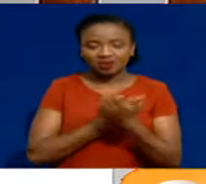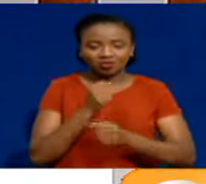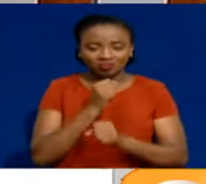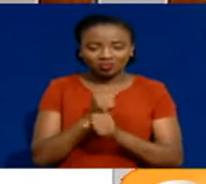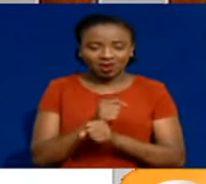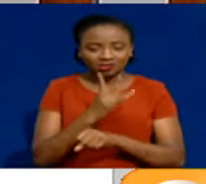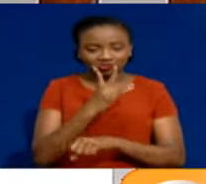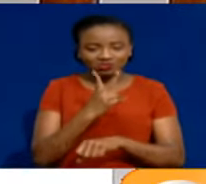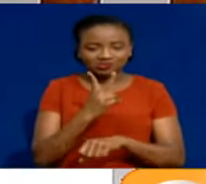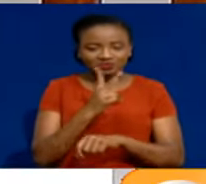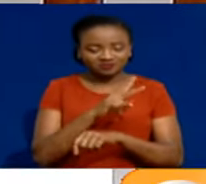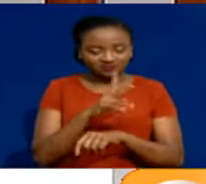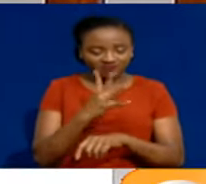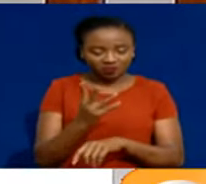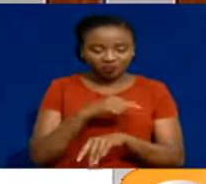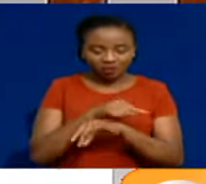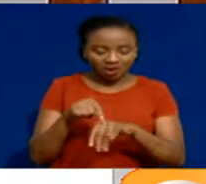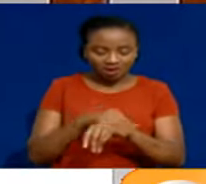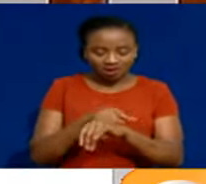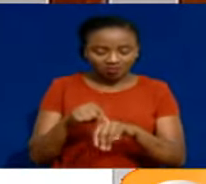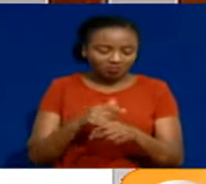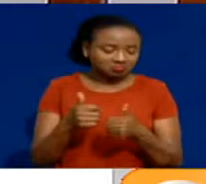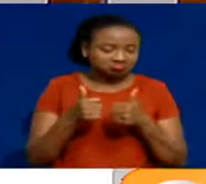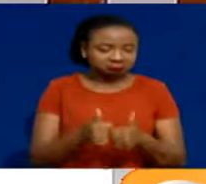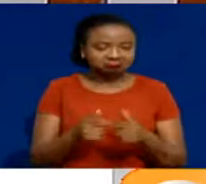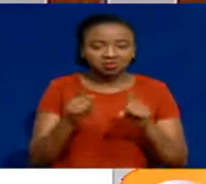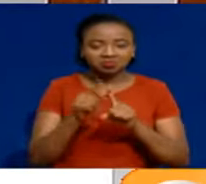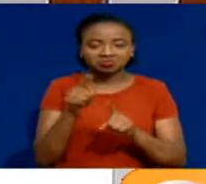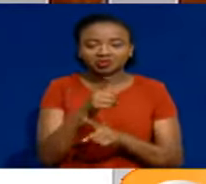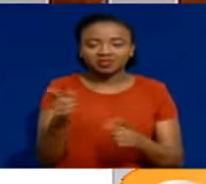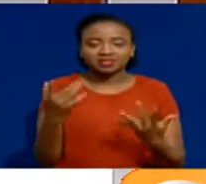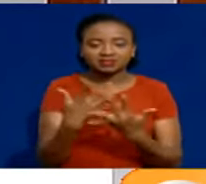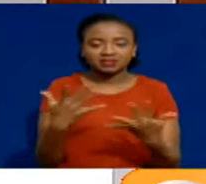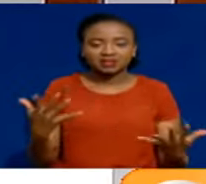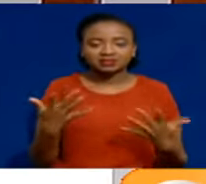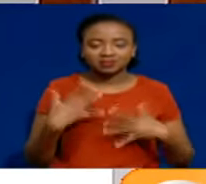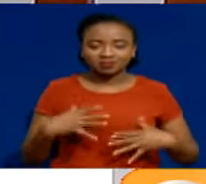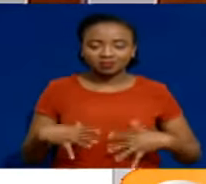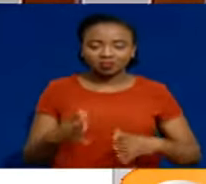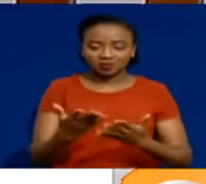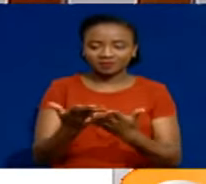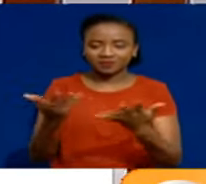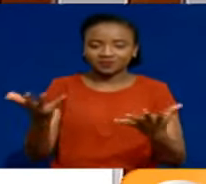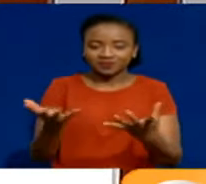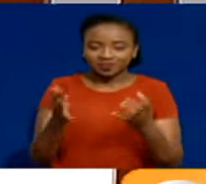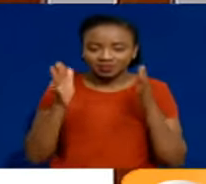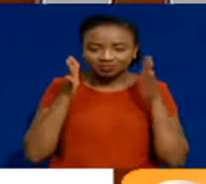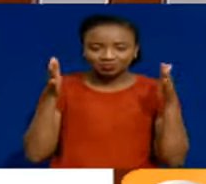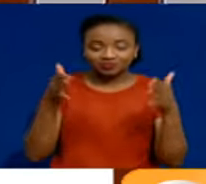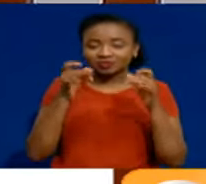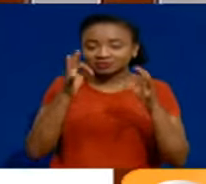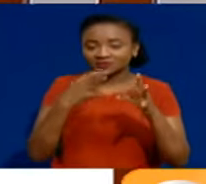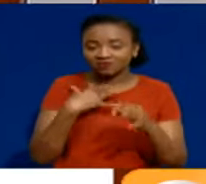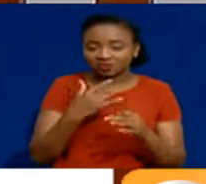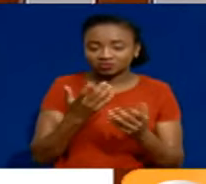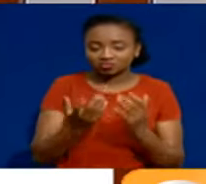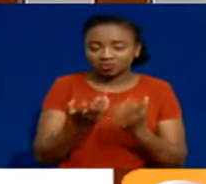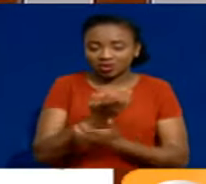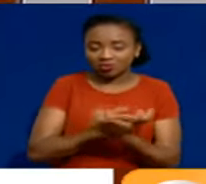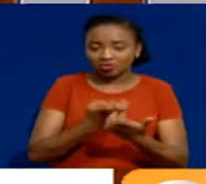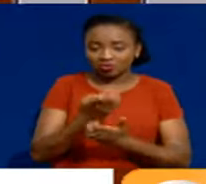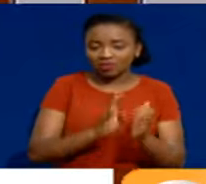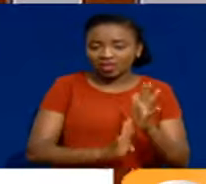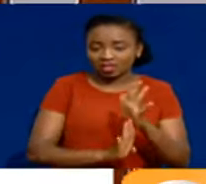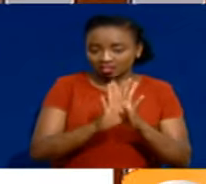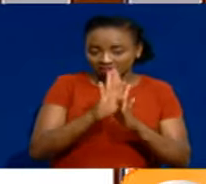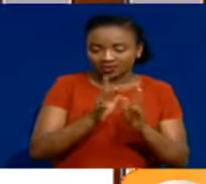It's part of economic development. Mm. And those are the things that people should put. If you want to spur economic growth in your country, you